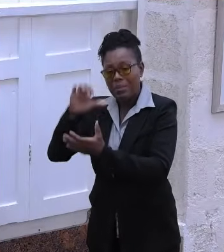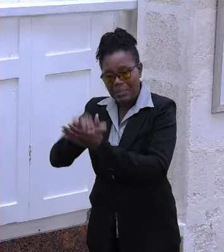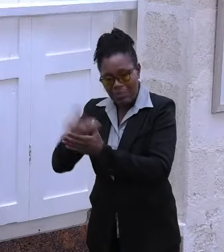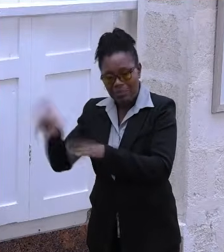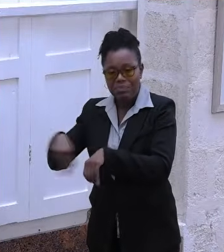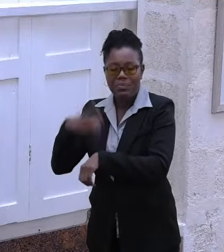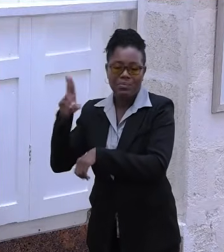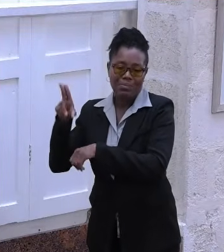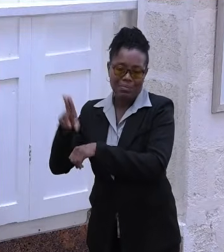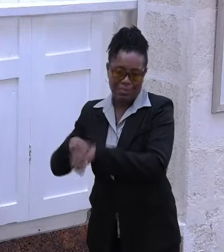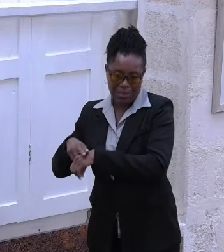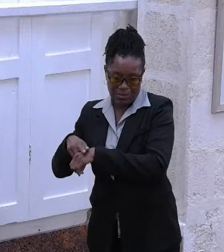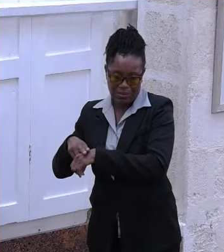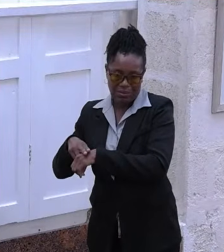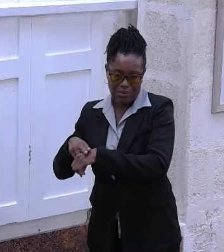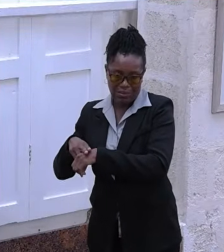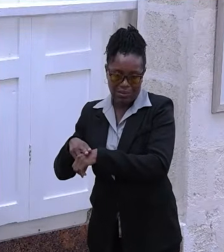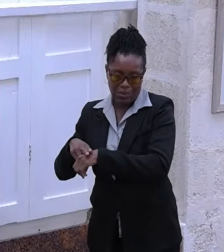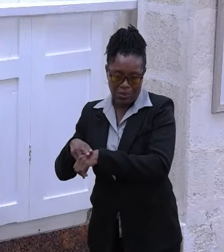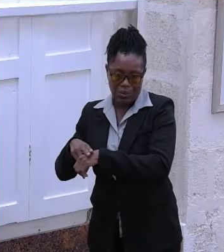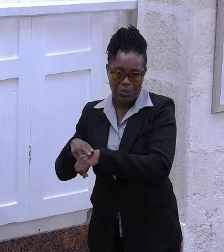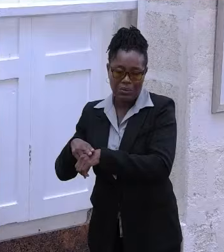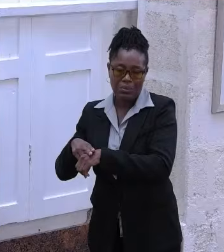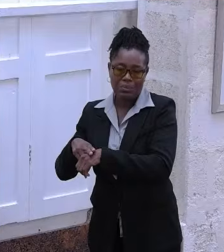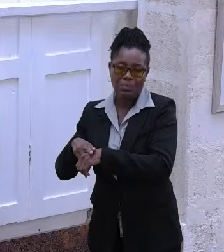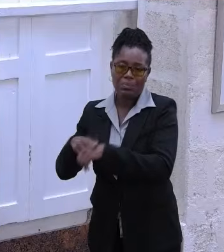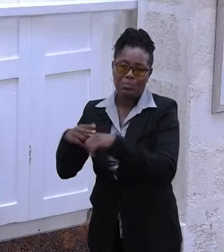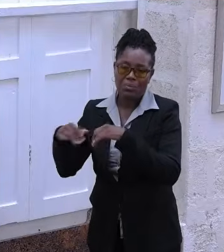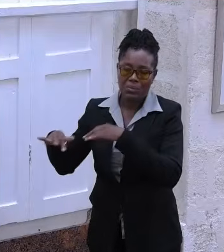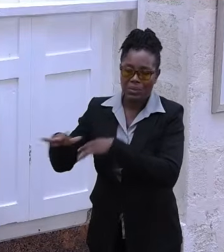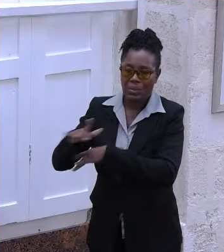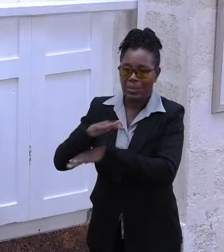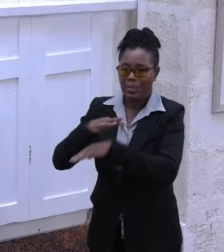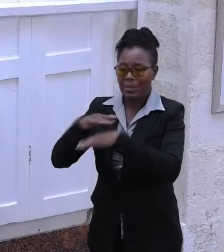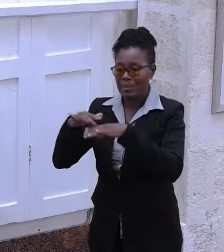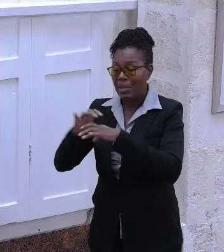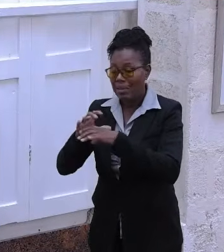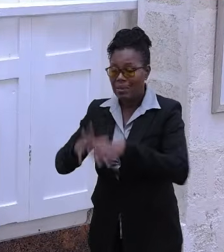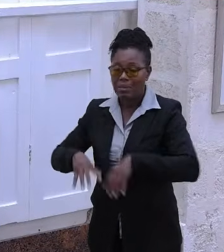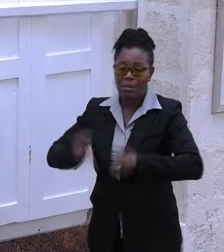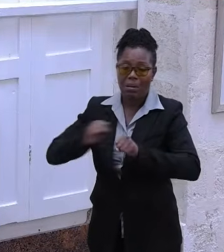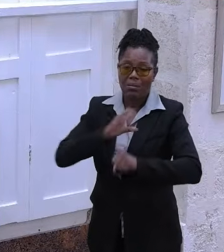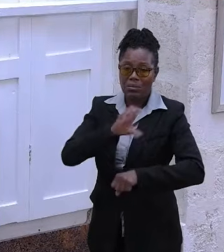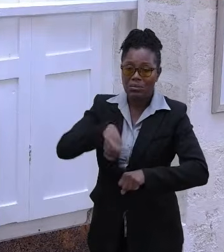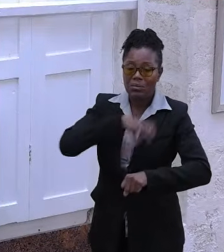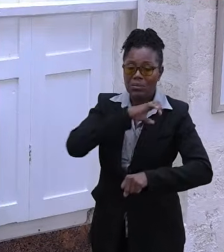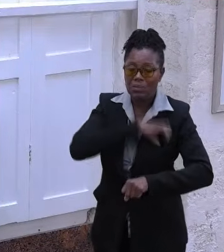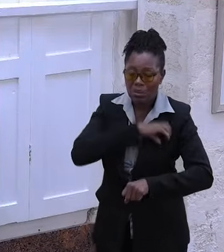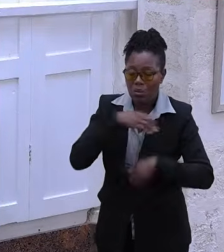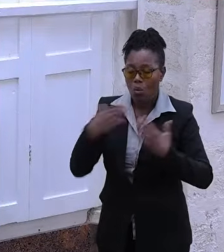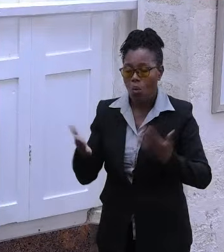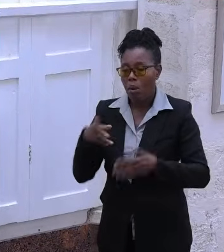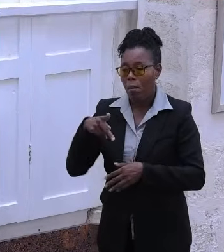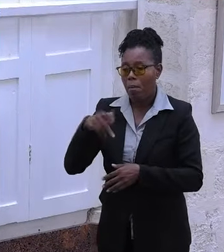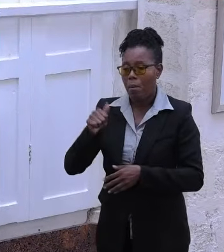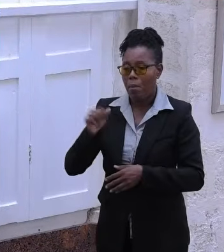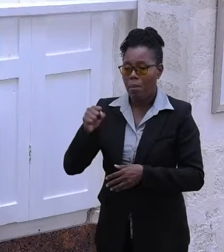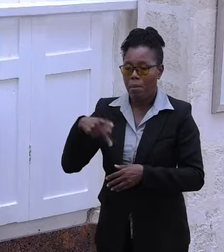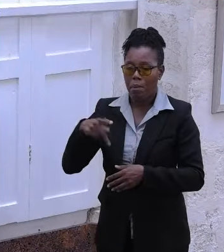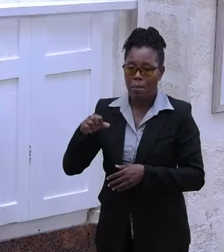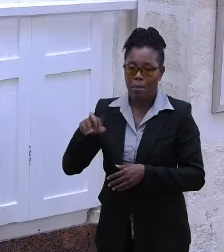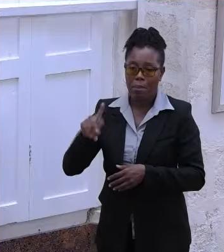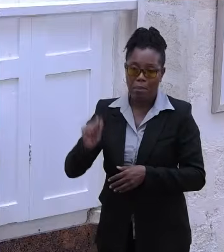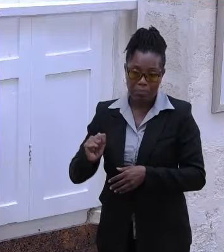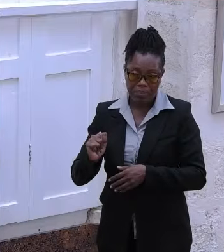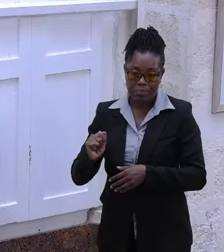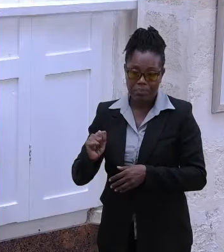national vestige of pride. That is your citizenship and your passport, because everybody's talking about the passport,